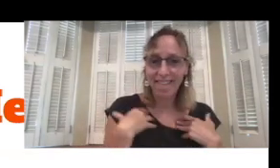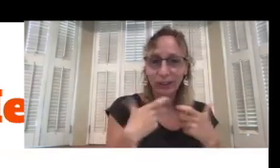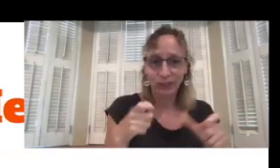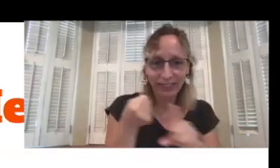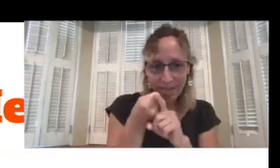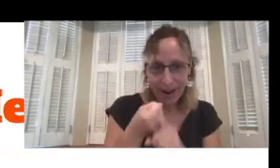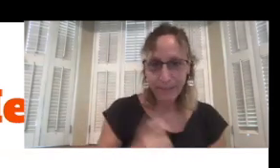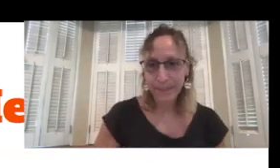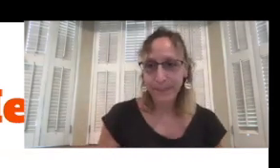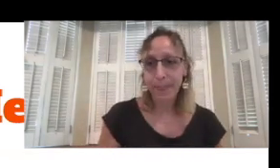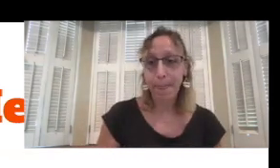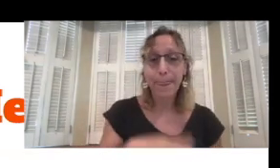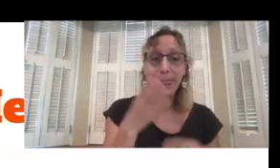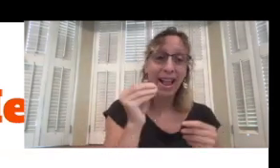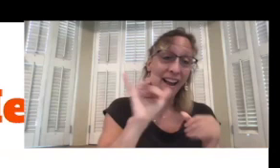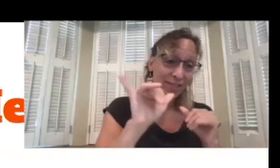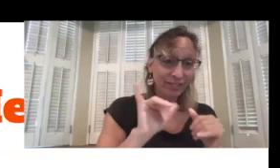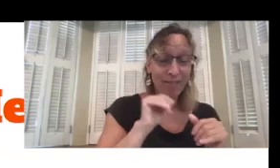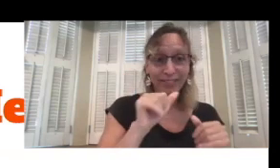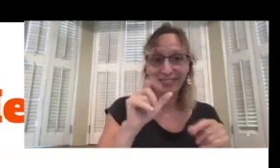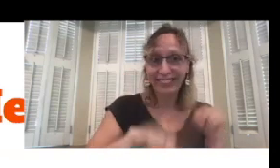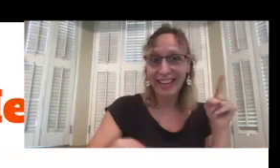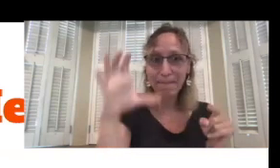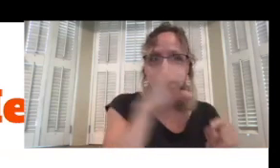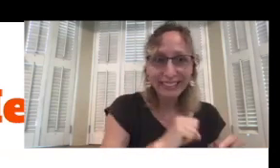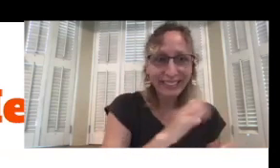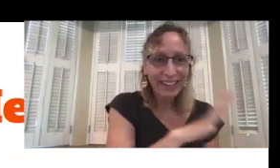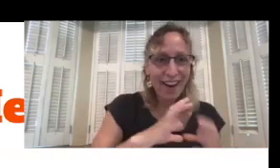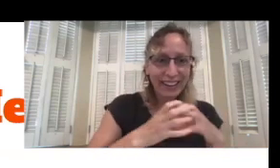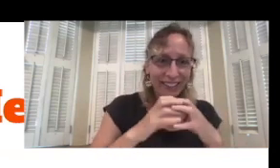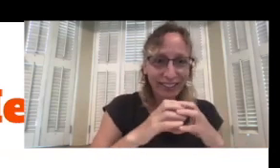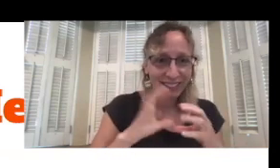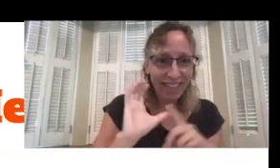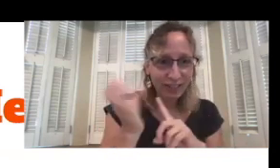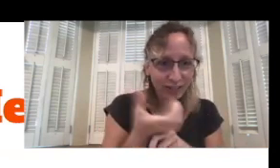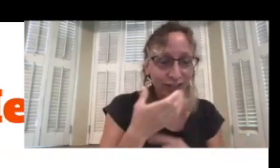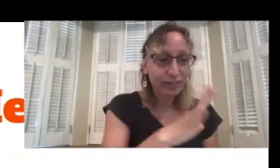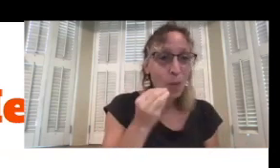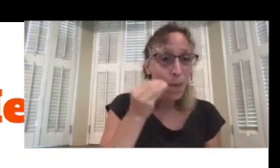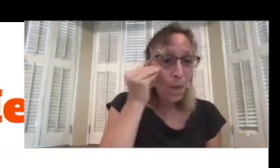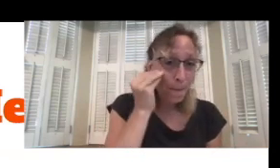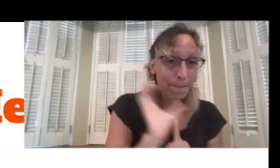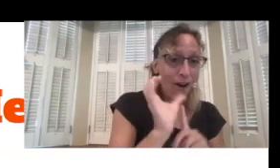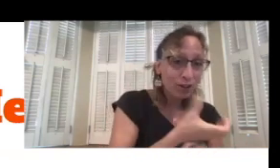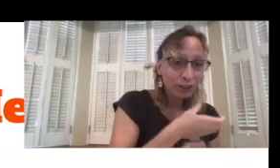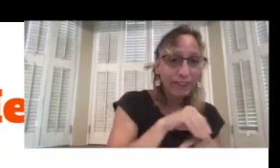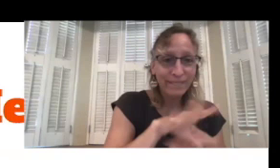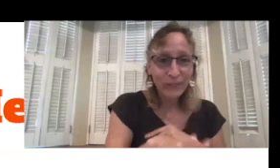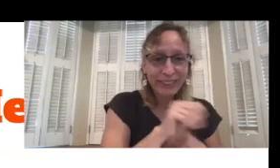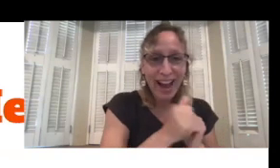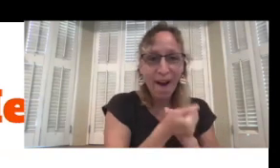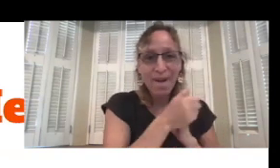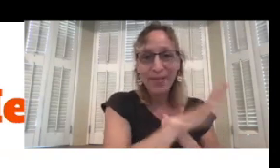to the interpreter and the speaker. Again, all of these things can have a huge impact on the deaf child. And we also can't overlook